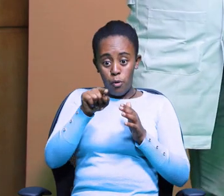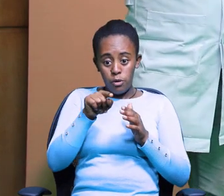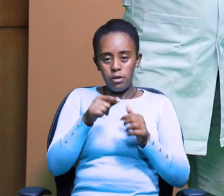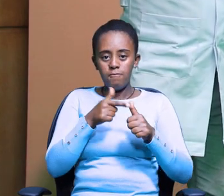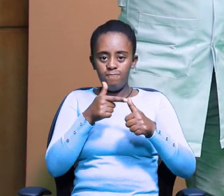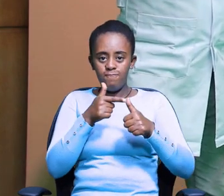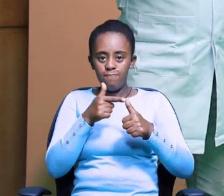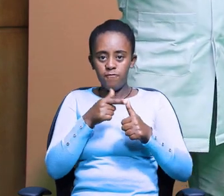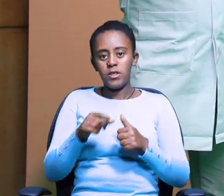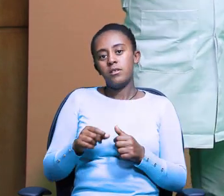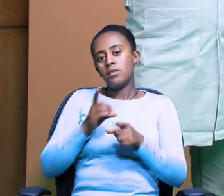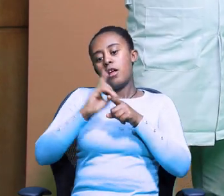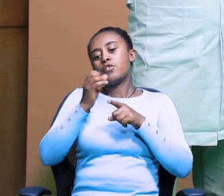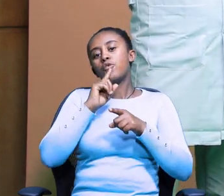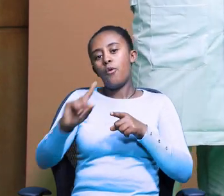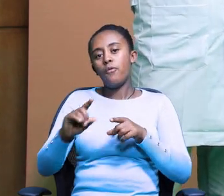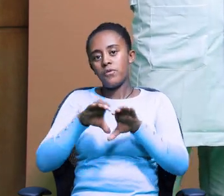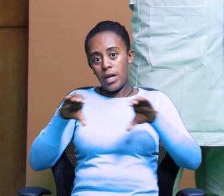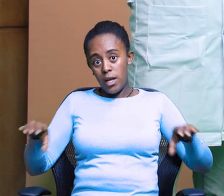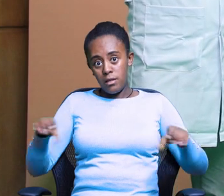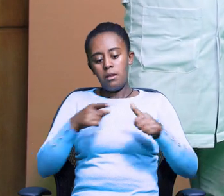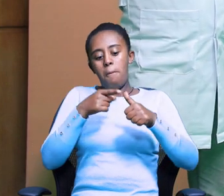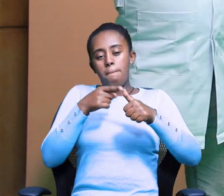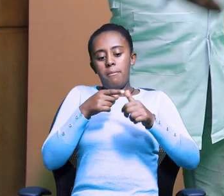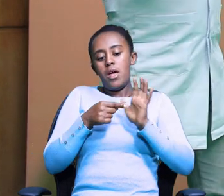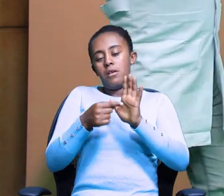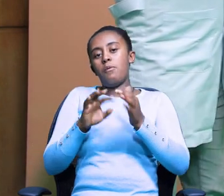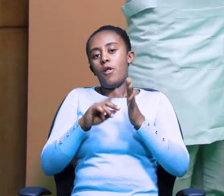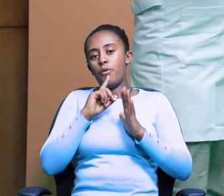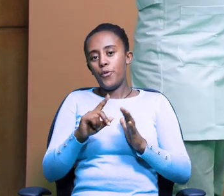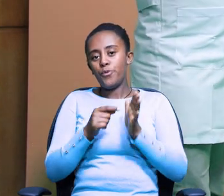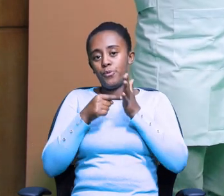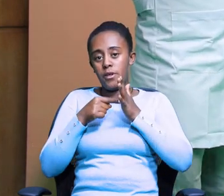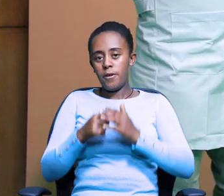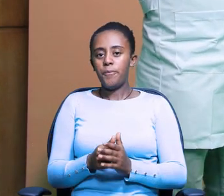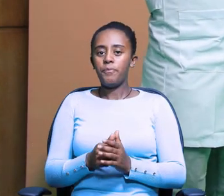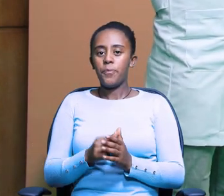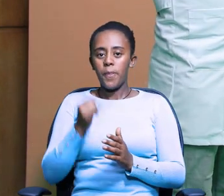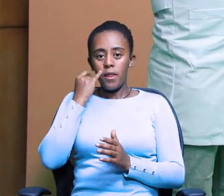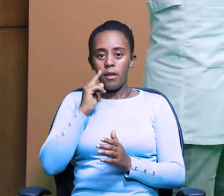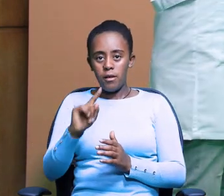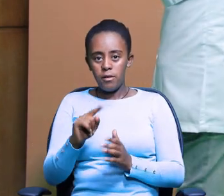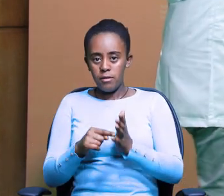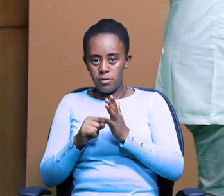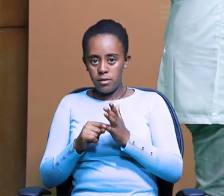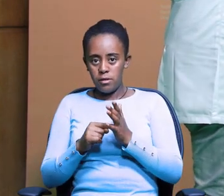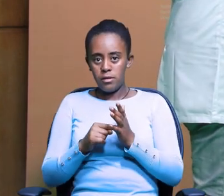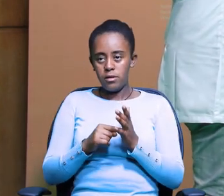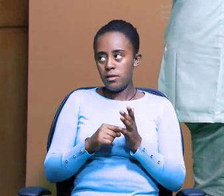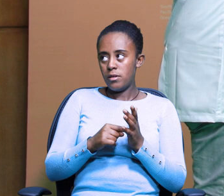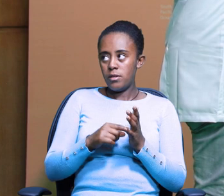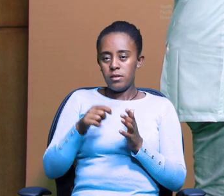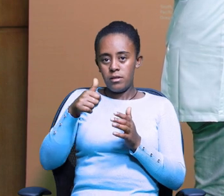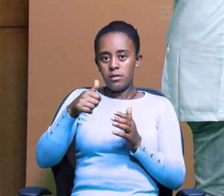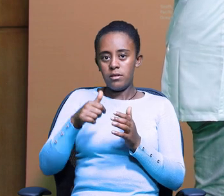toward the direction of the current, my thumb shows the direction of the poles. For example, if I point my finger toward this